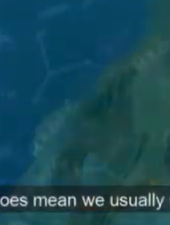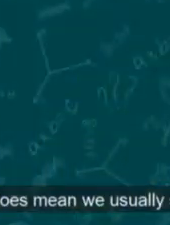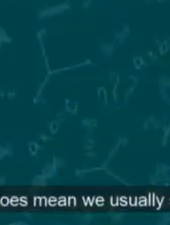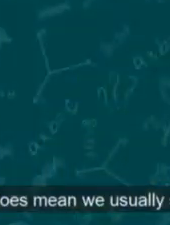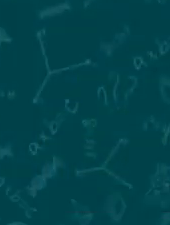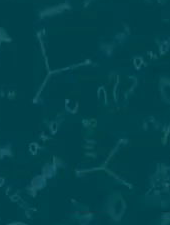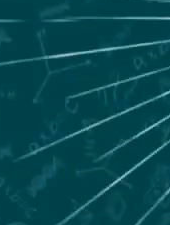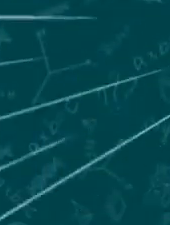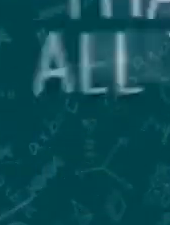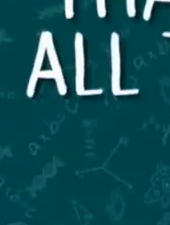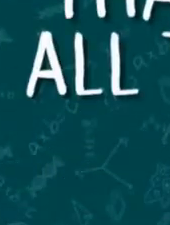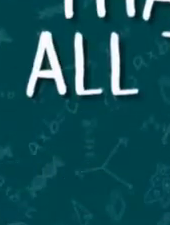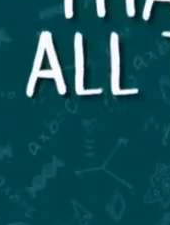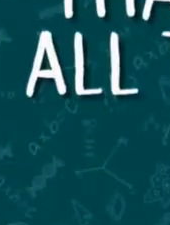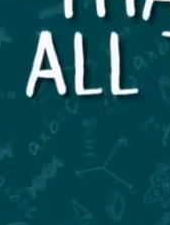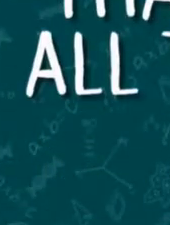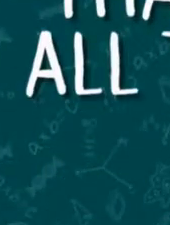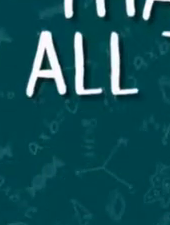the family.